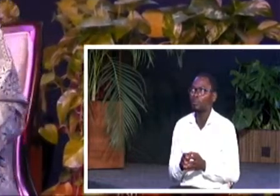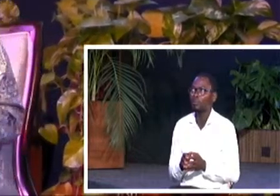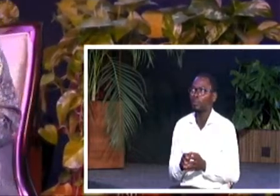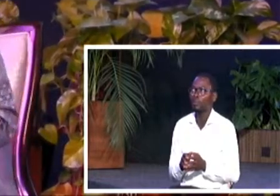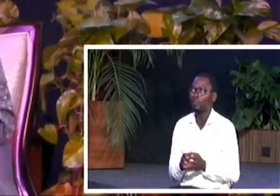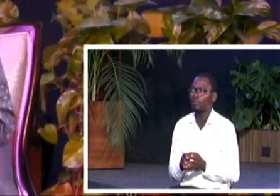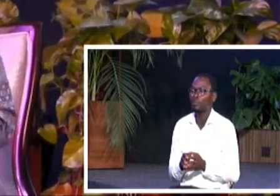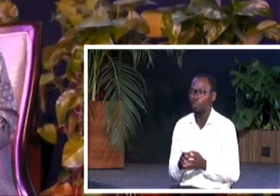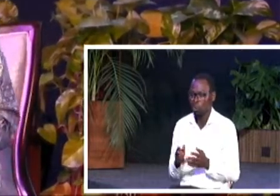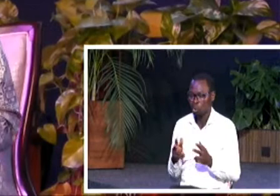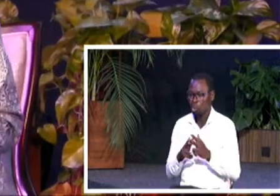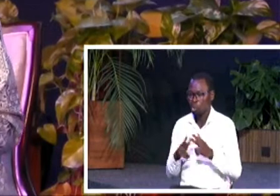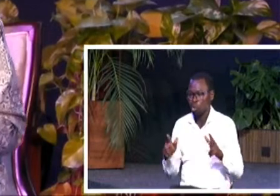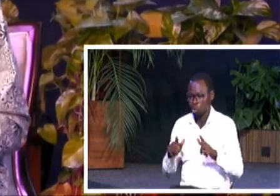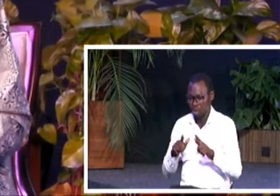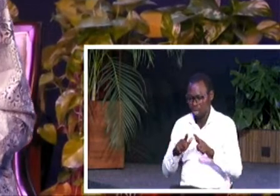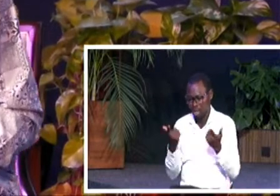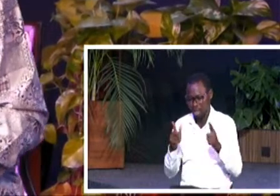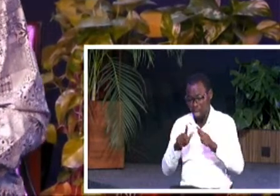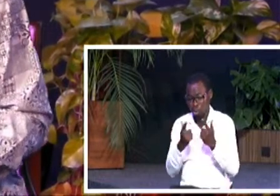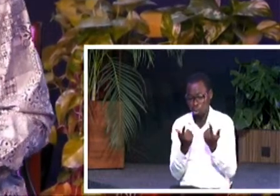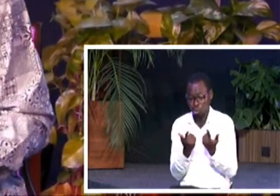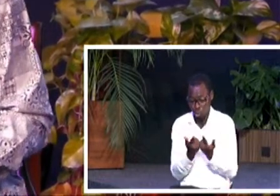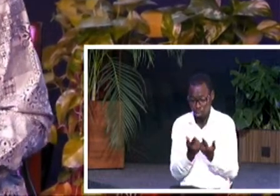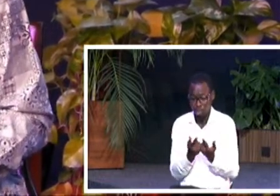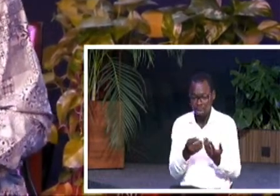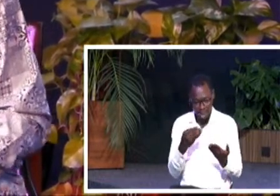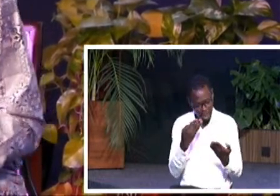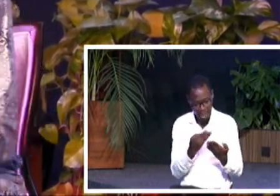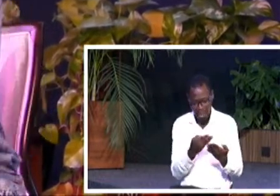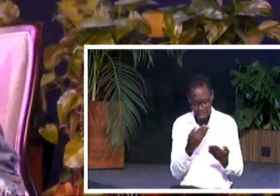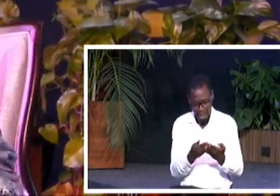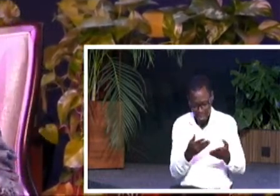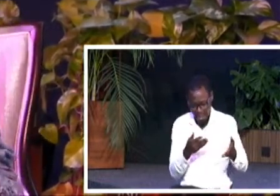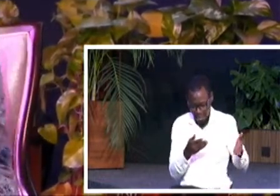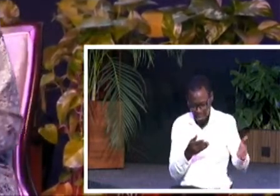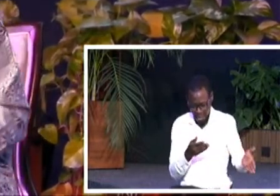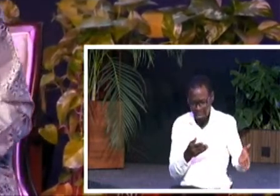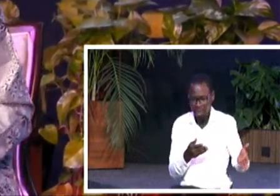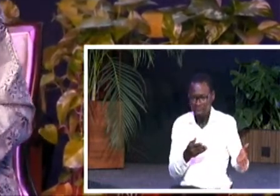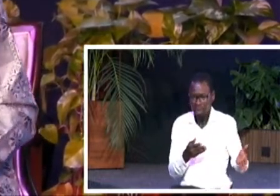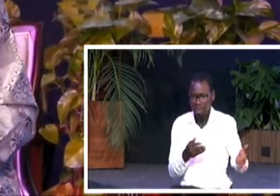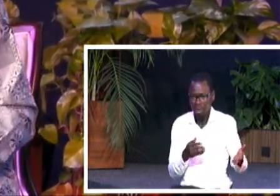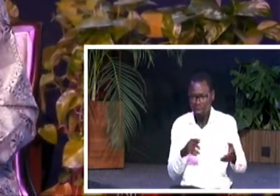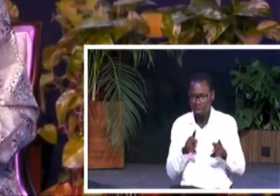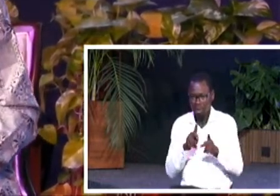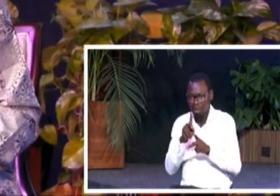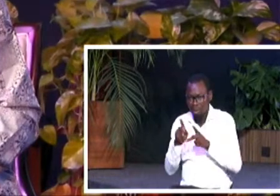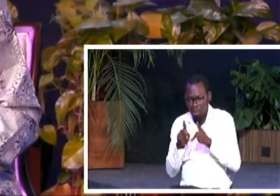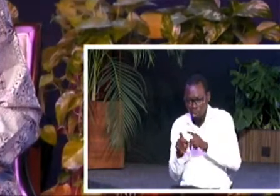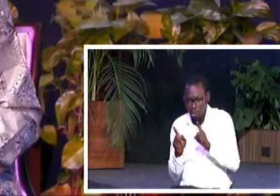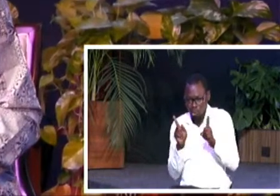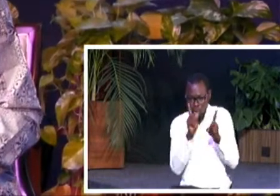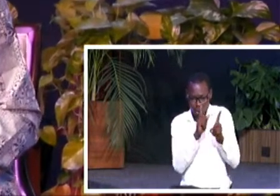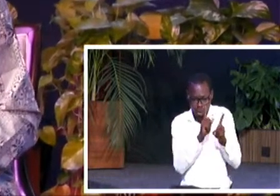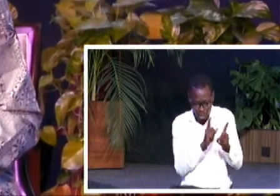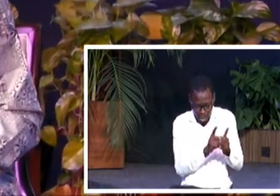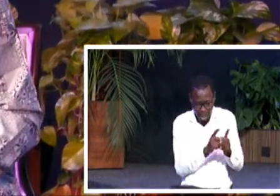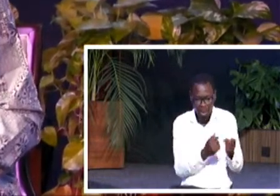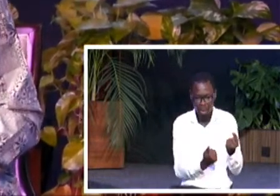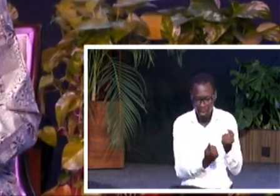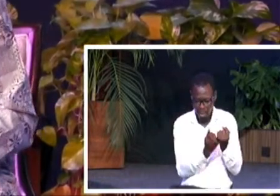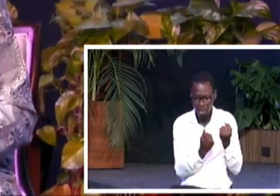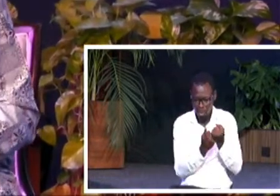of agribusiness. And if you are here, your first step is to make sure you go to their desk and get onboarded. Once